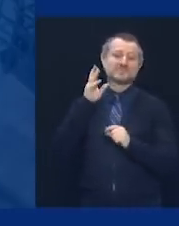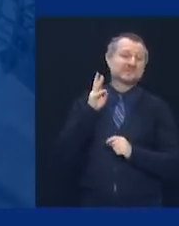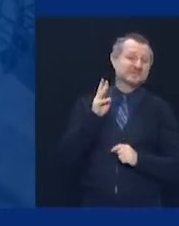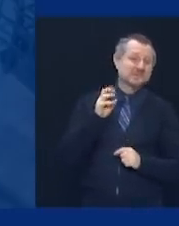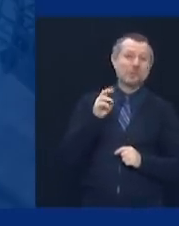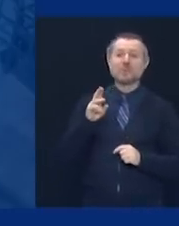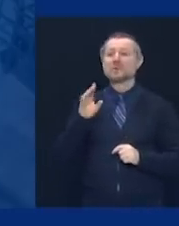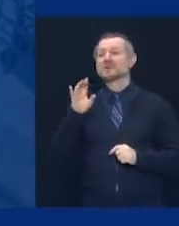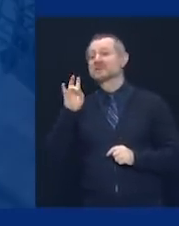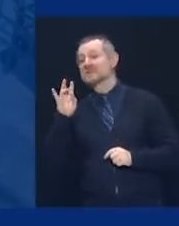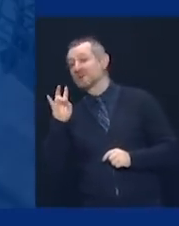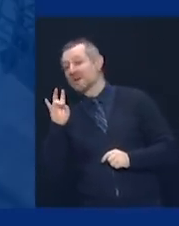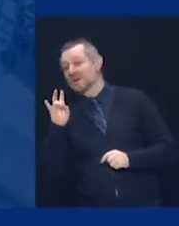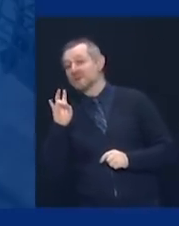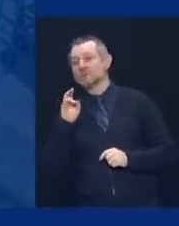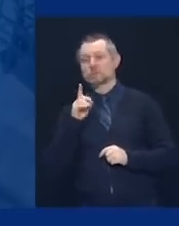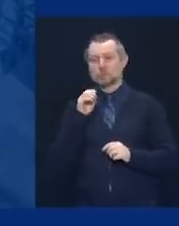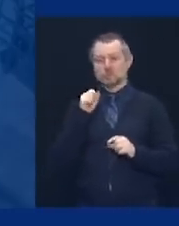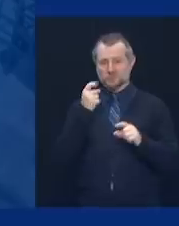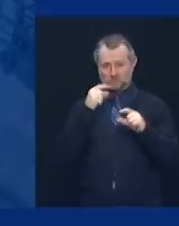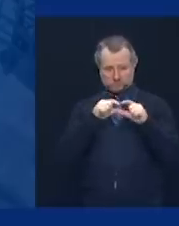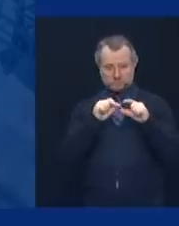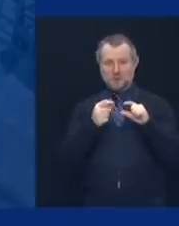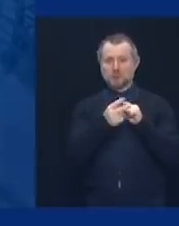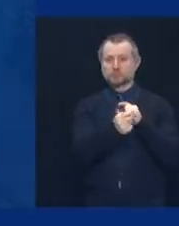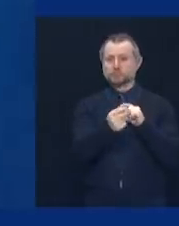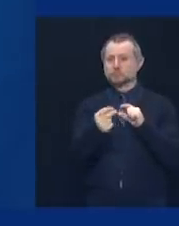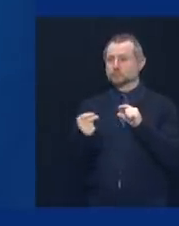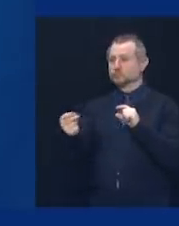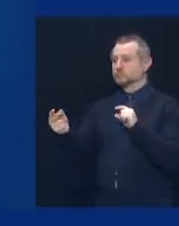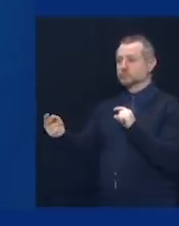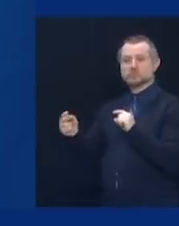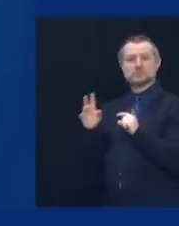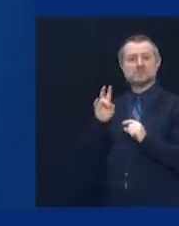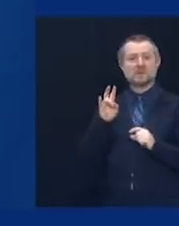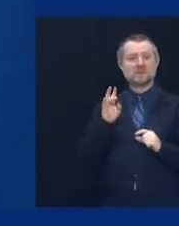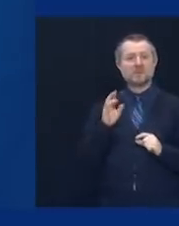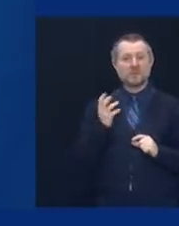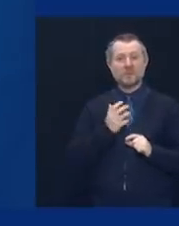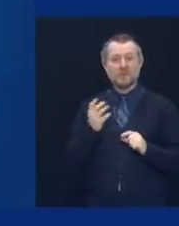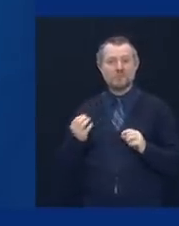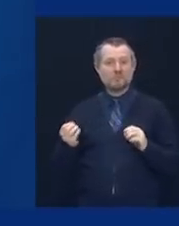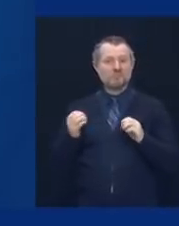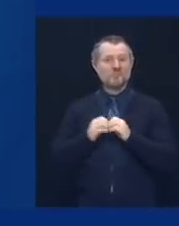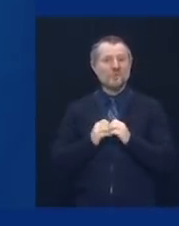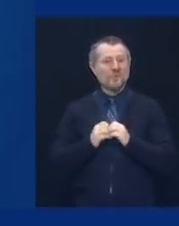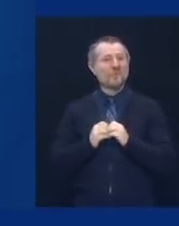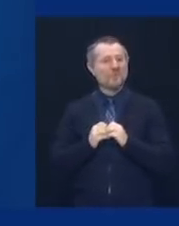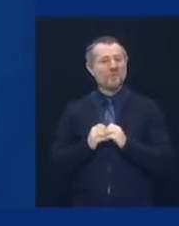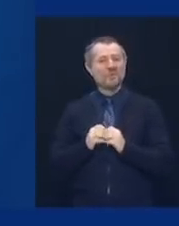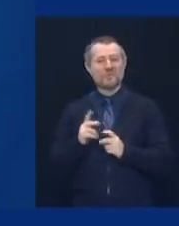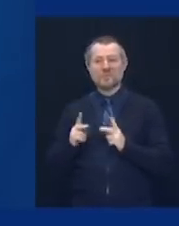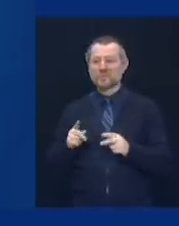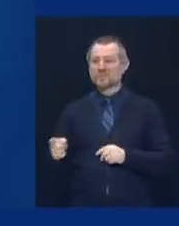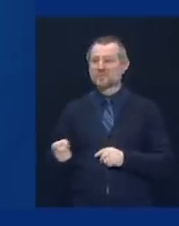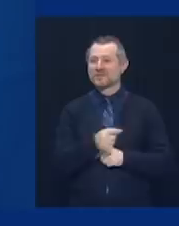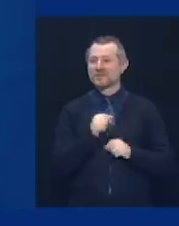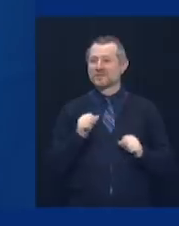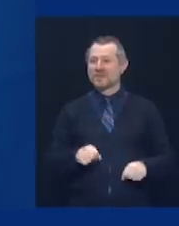7 doses. And that is actually increasing the number of doses that we